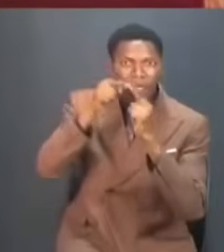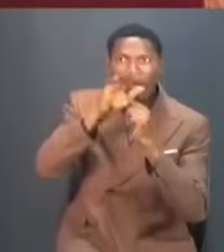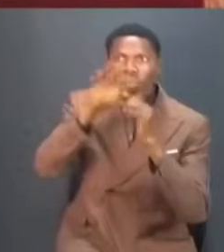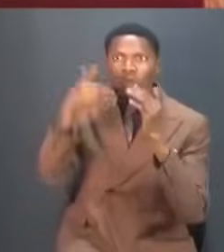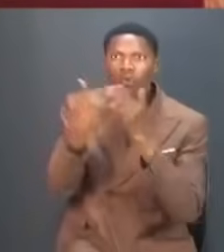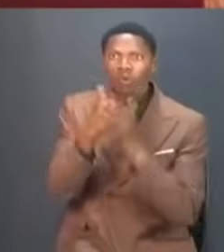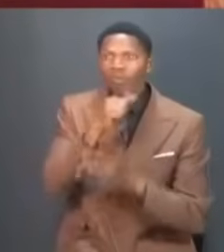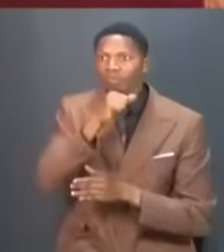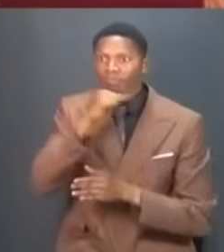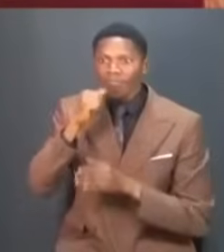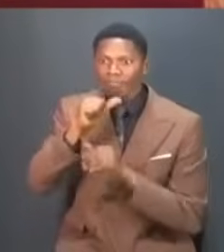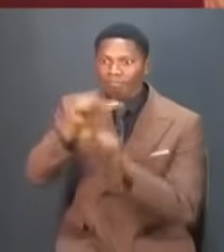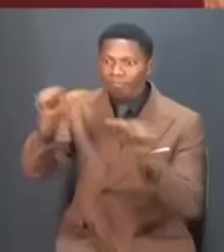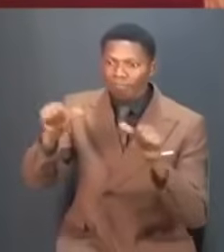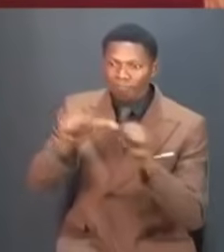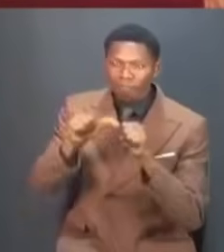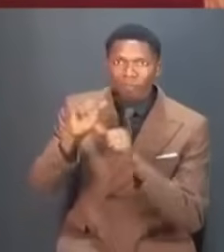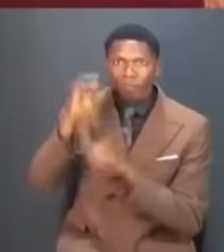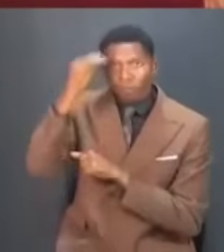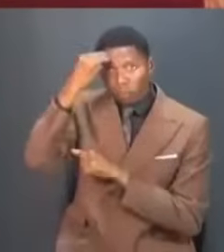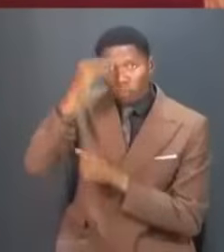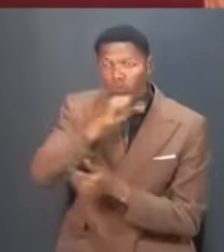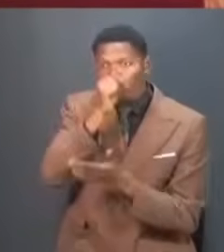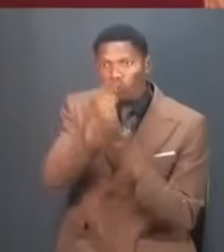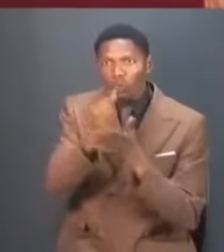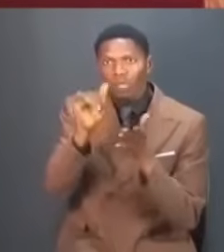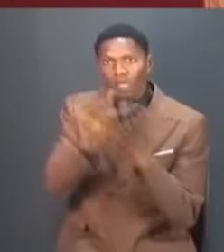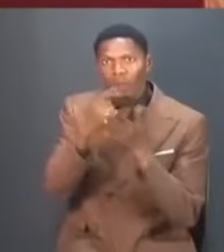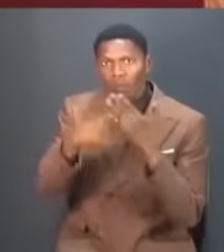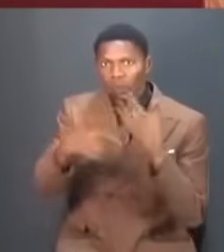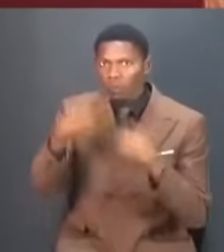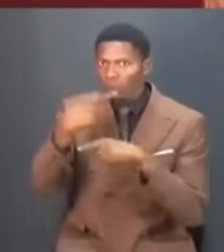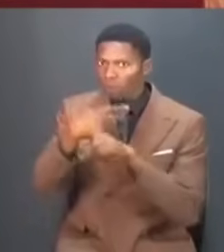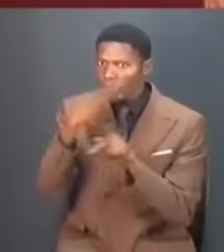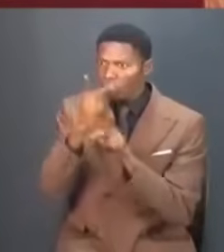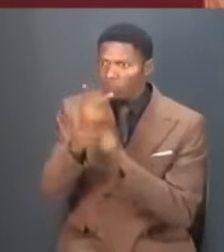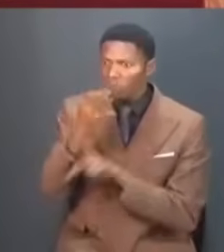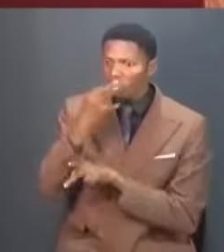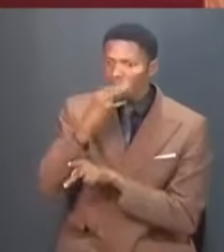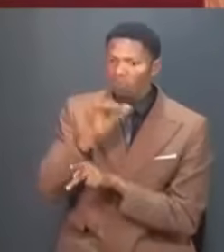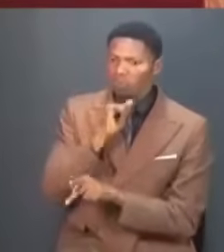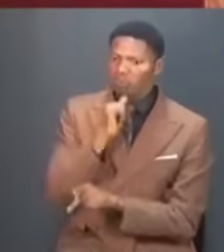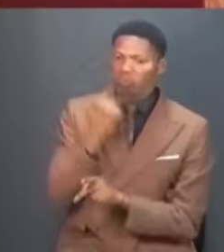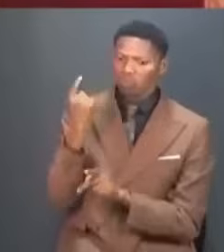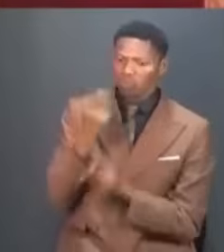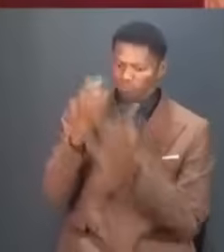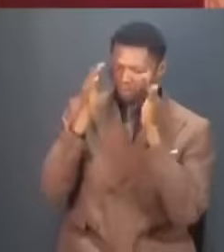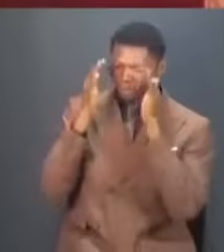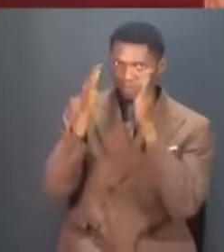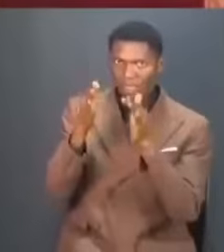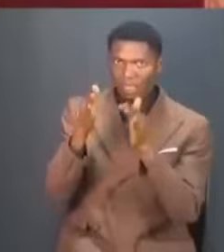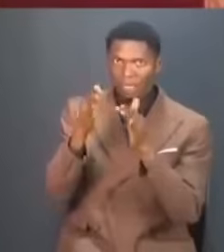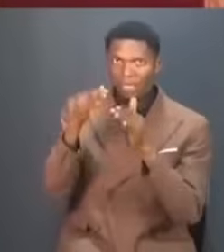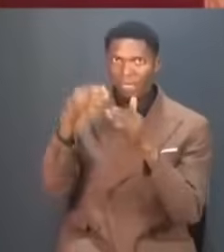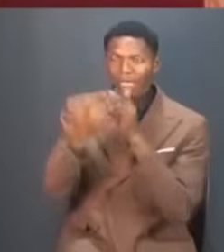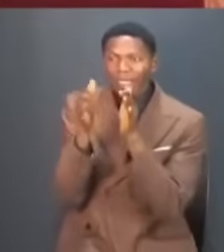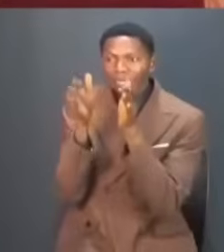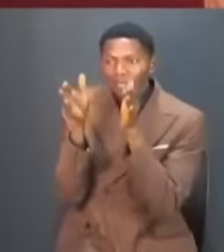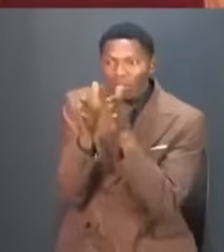zones. The ministry ensures that food production is not concentrated in a few